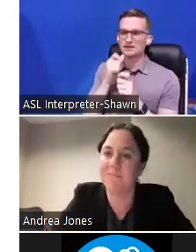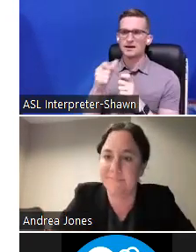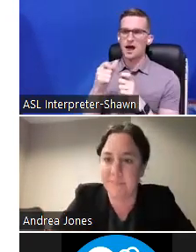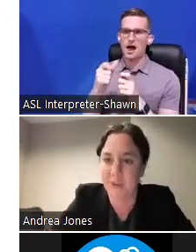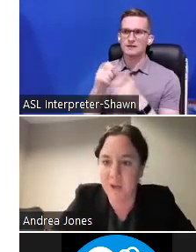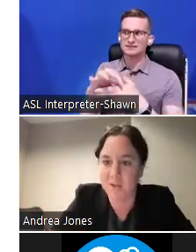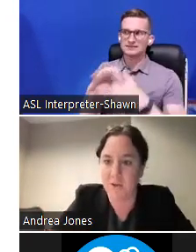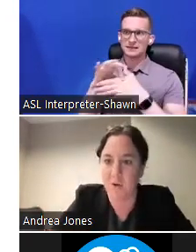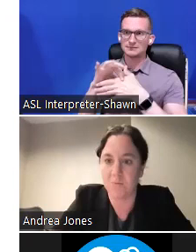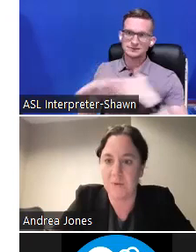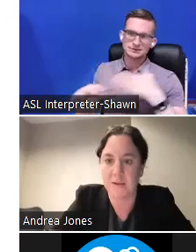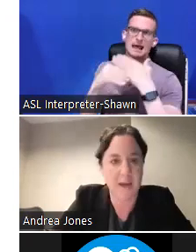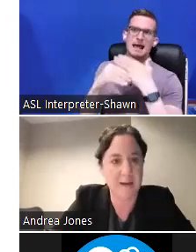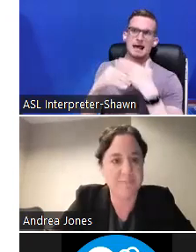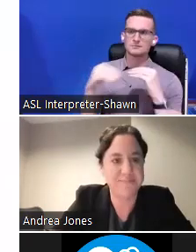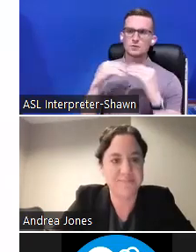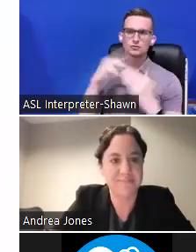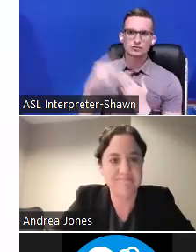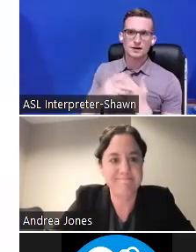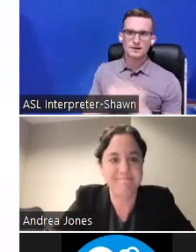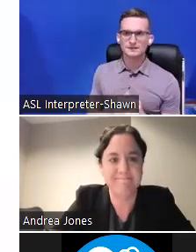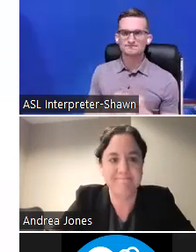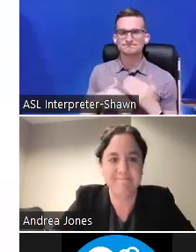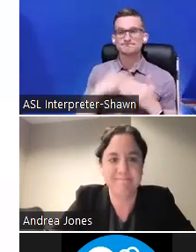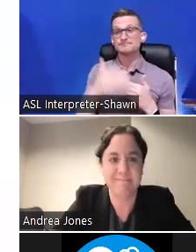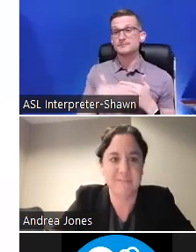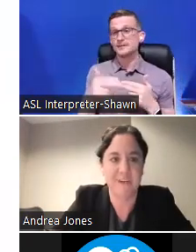programming. So next slide.